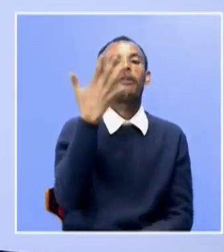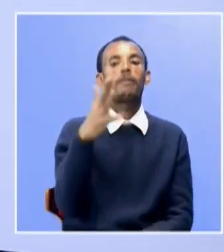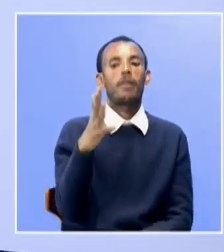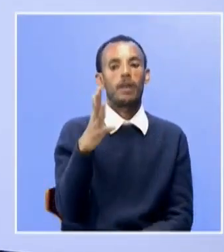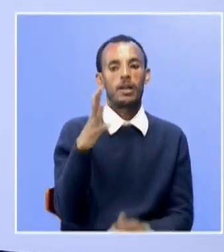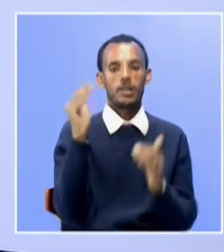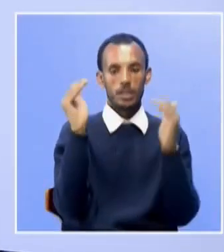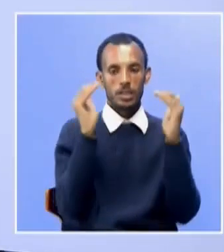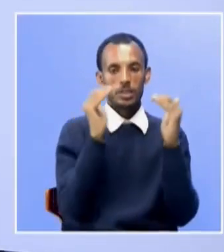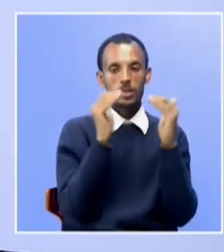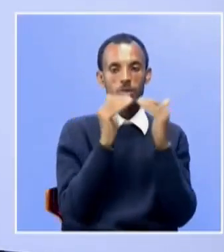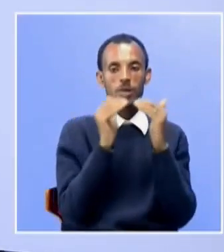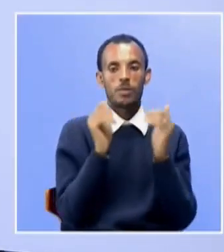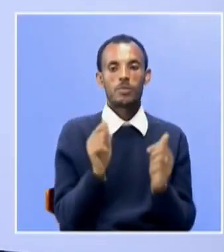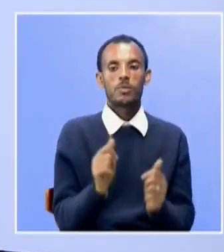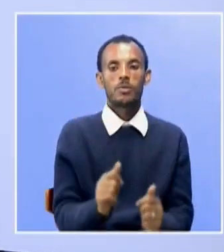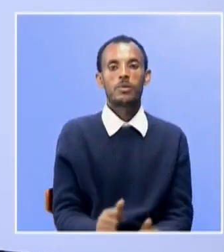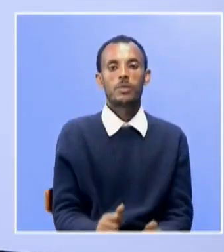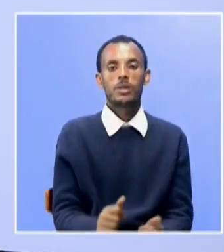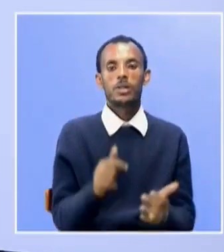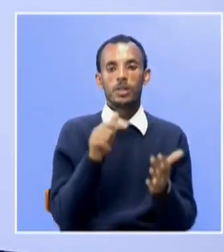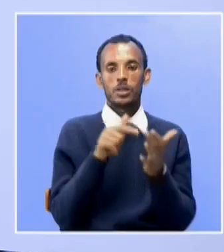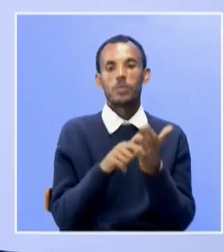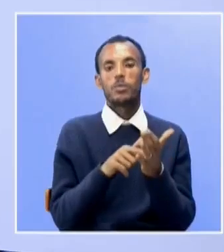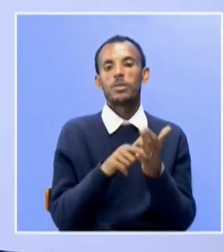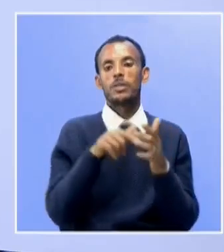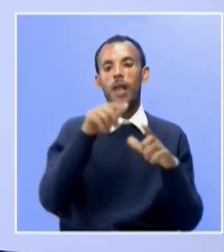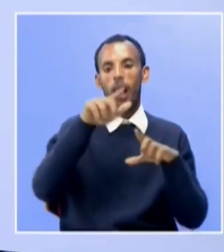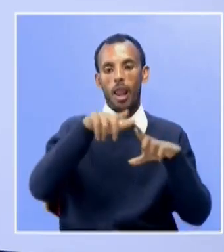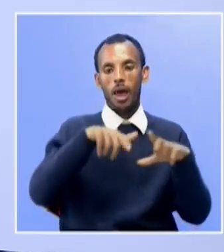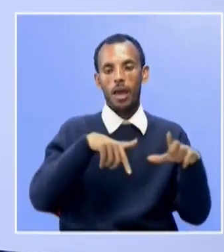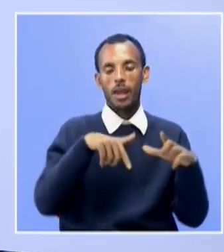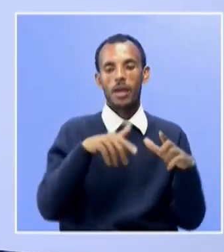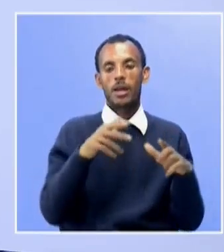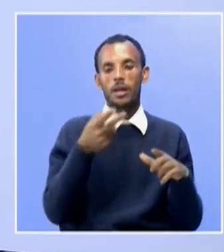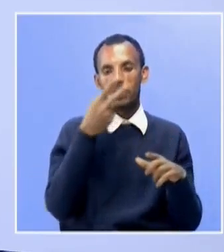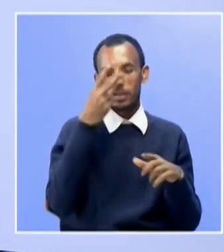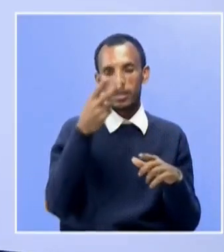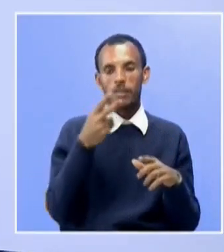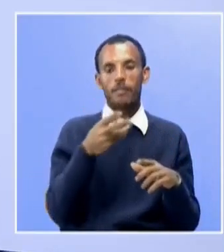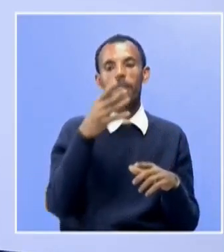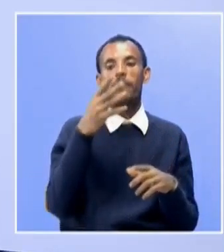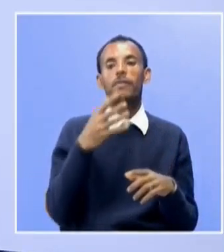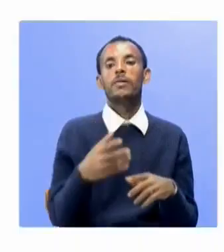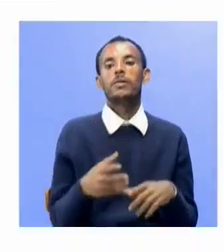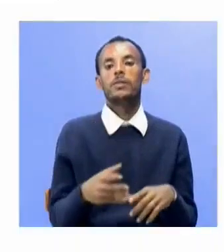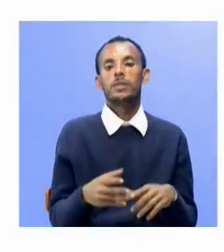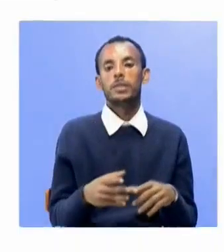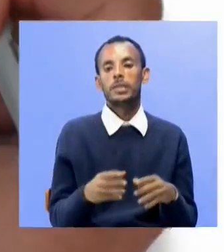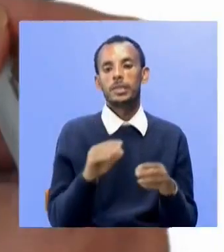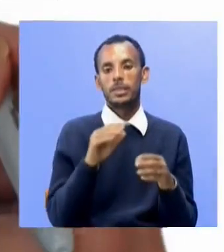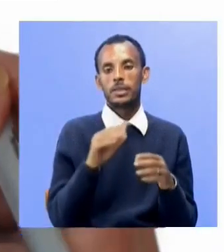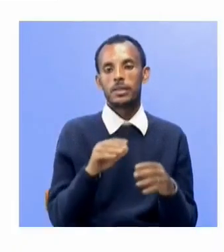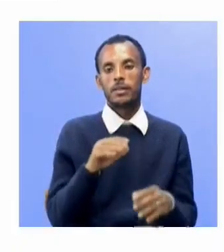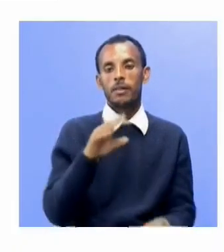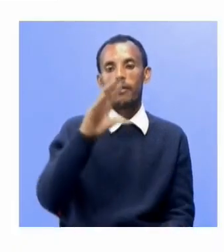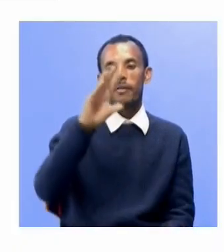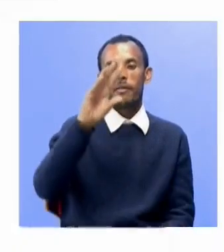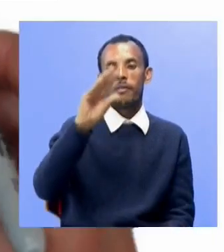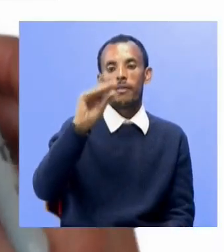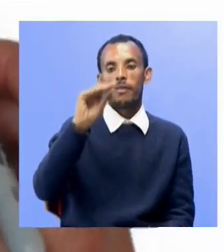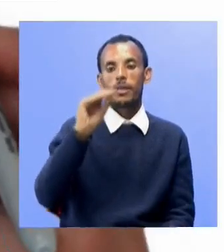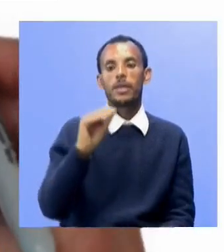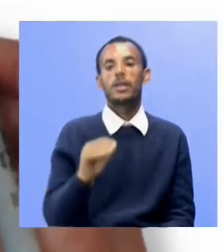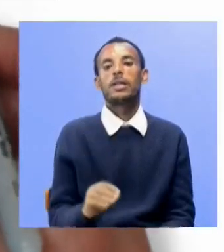15, just move up, stop on the line graph and move to horizontal, 50. Therefore, the number